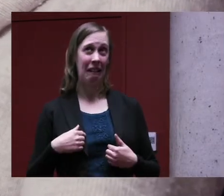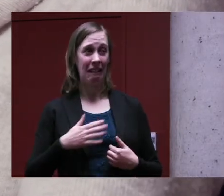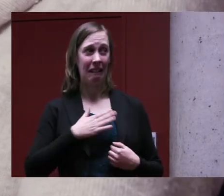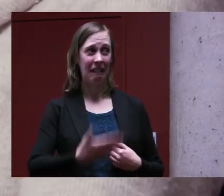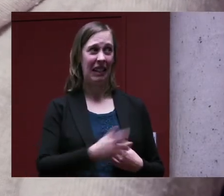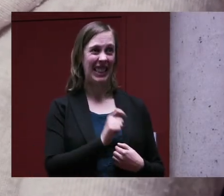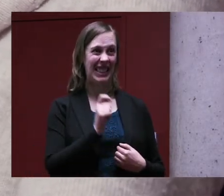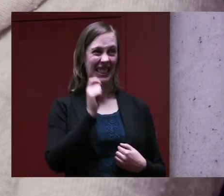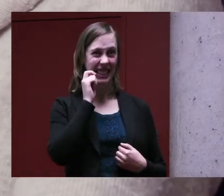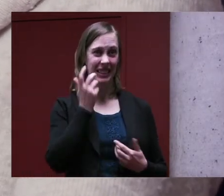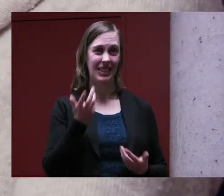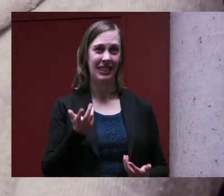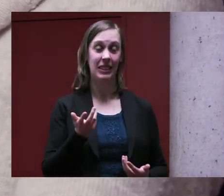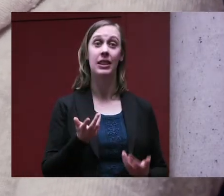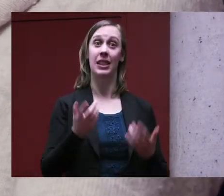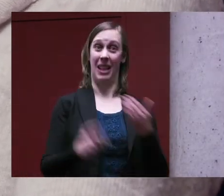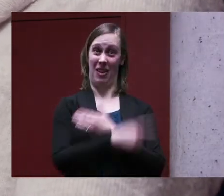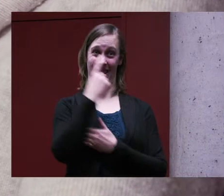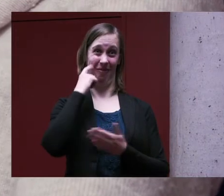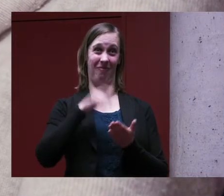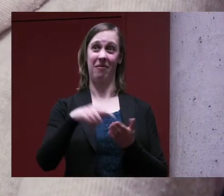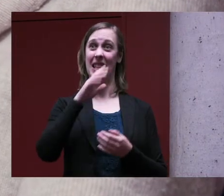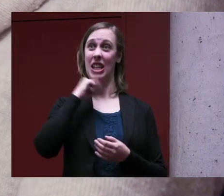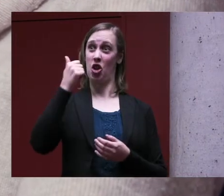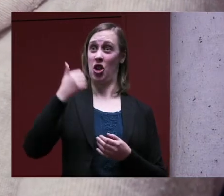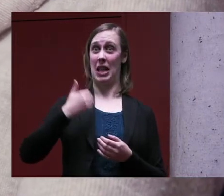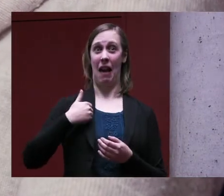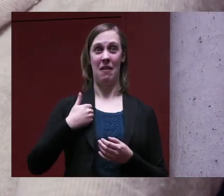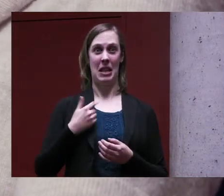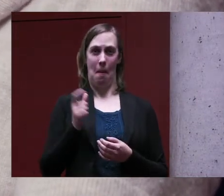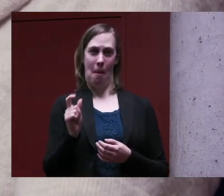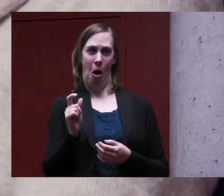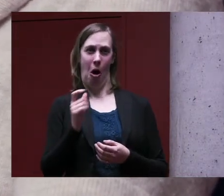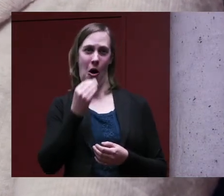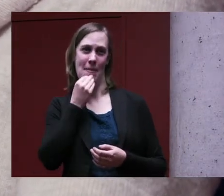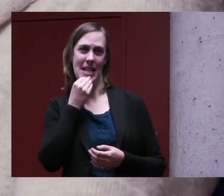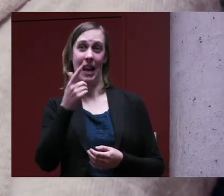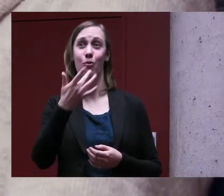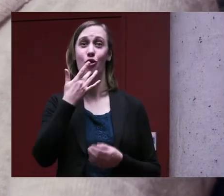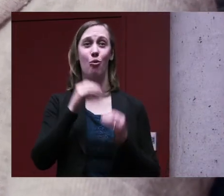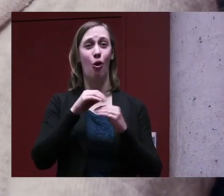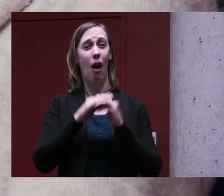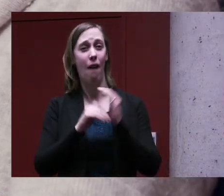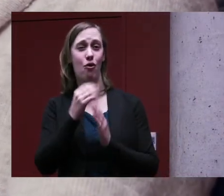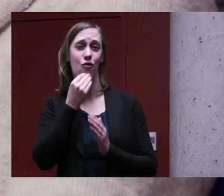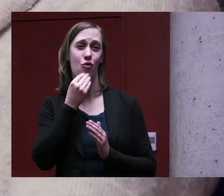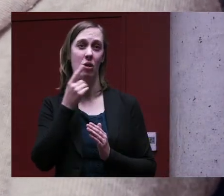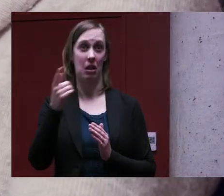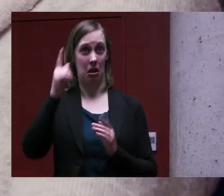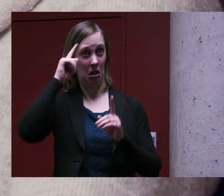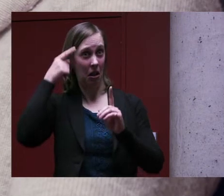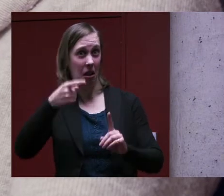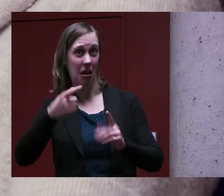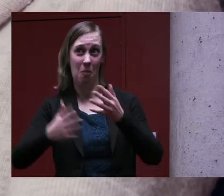Today's seniors have small appetites. They like comfort food. Eating for their health is not